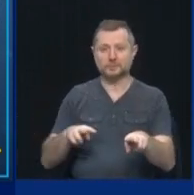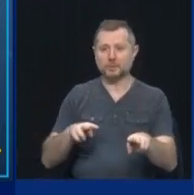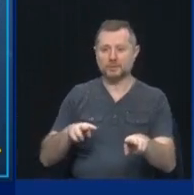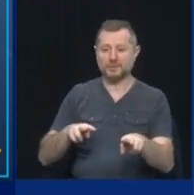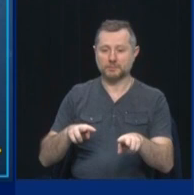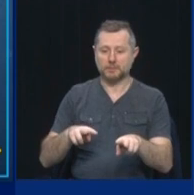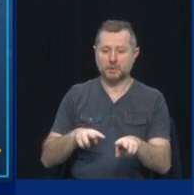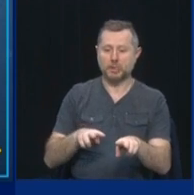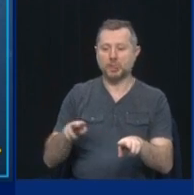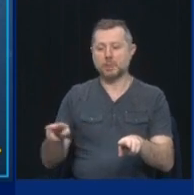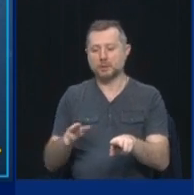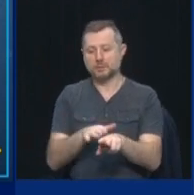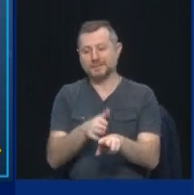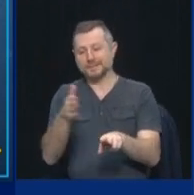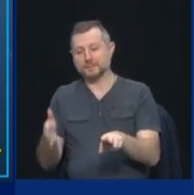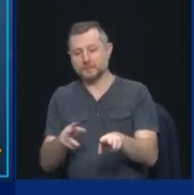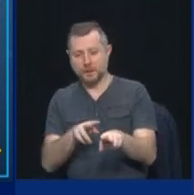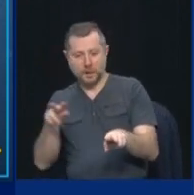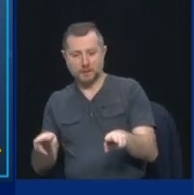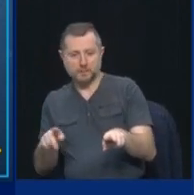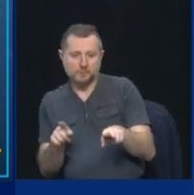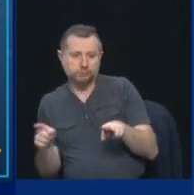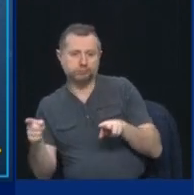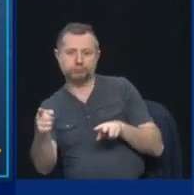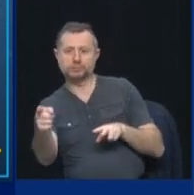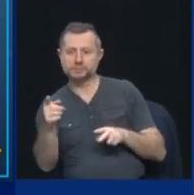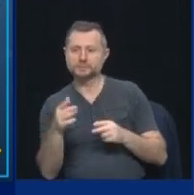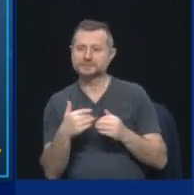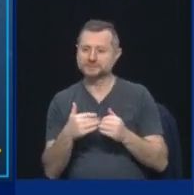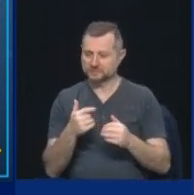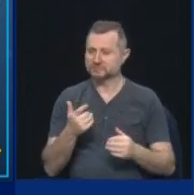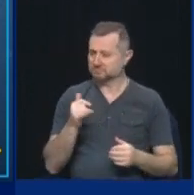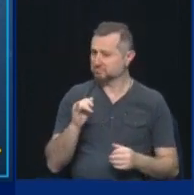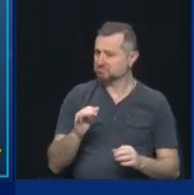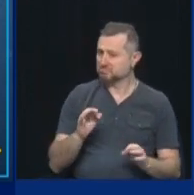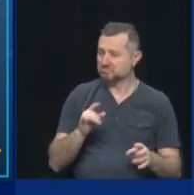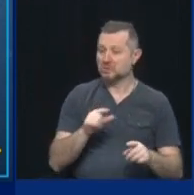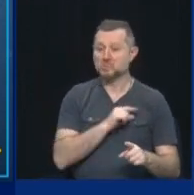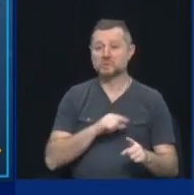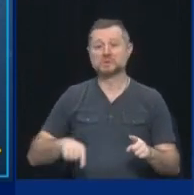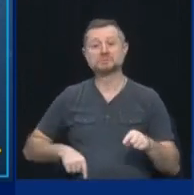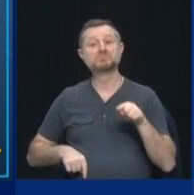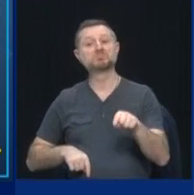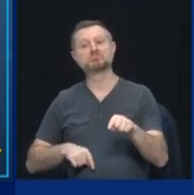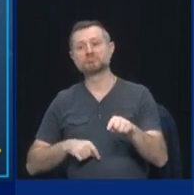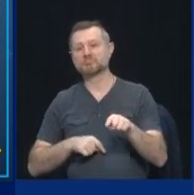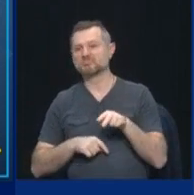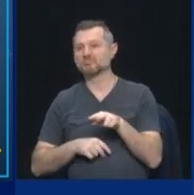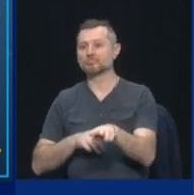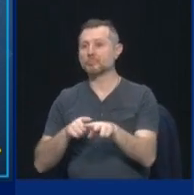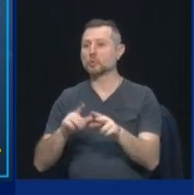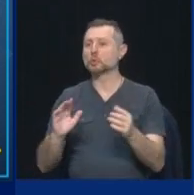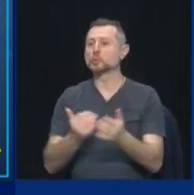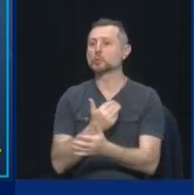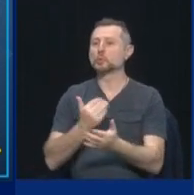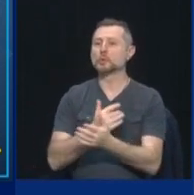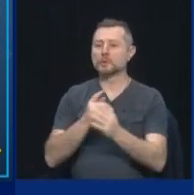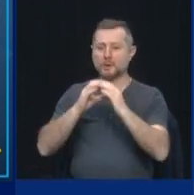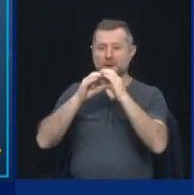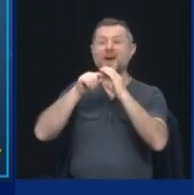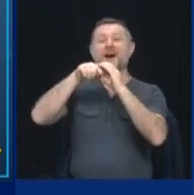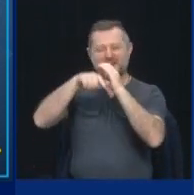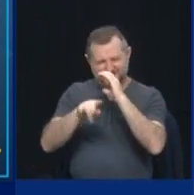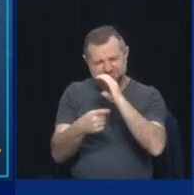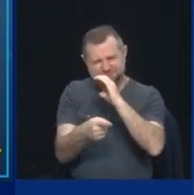set of tracks that then go from Queens through a new tunnel under the river